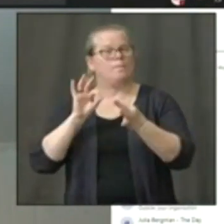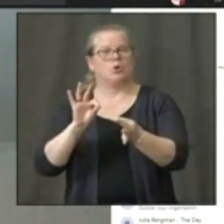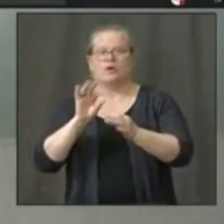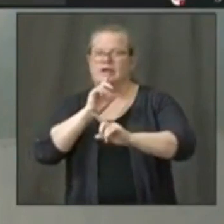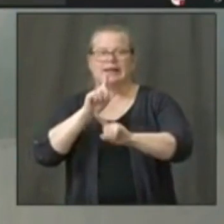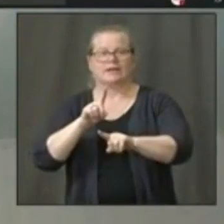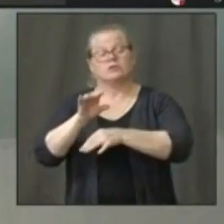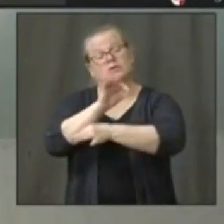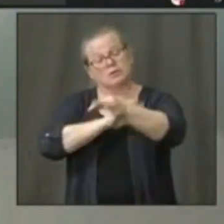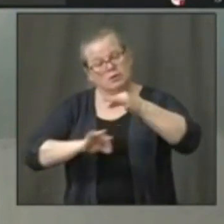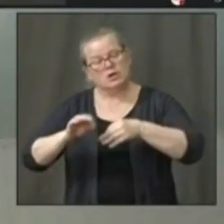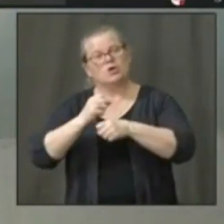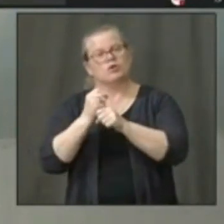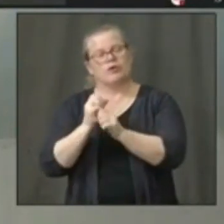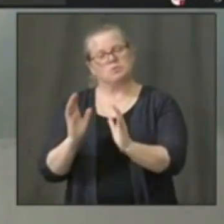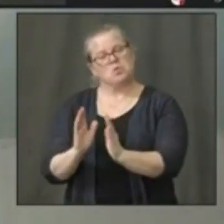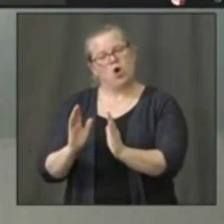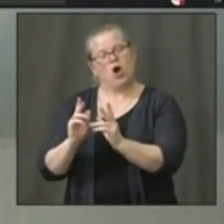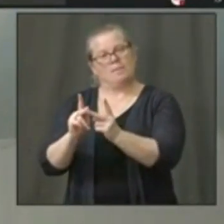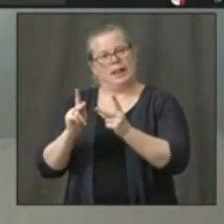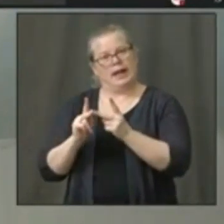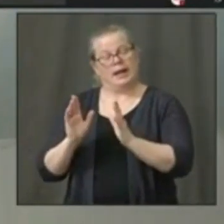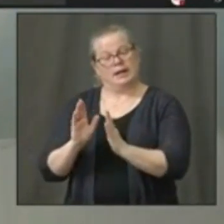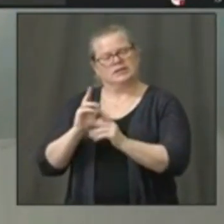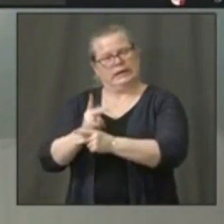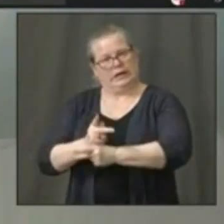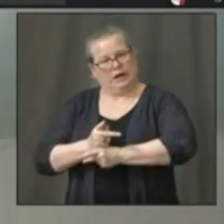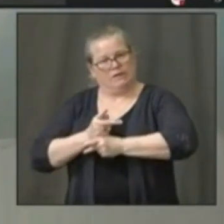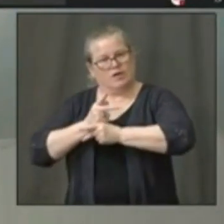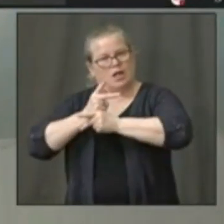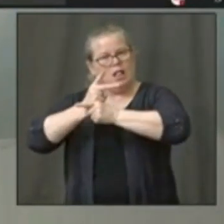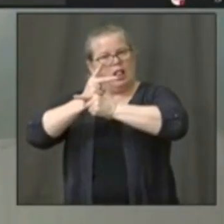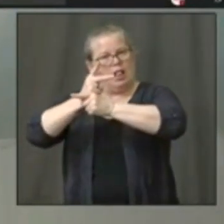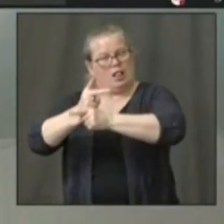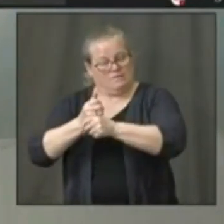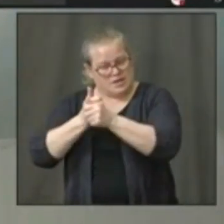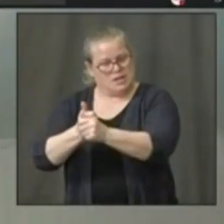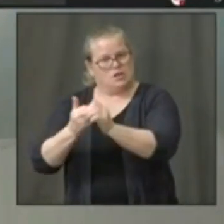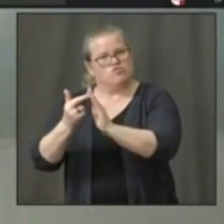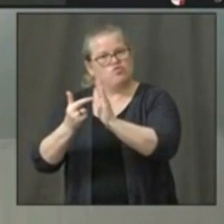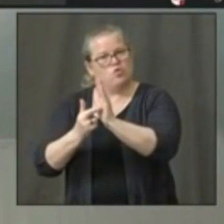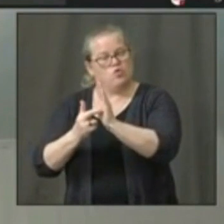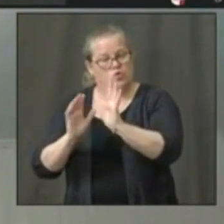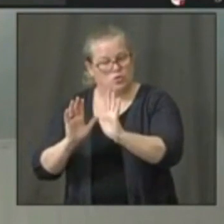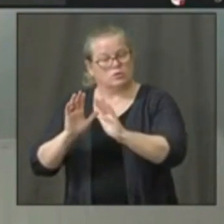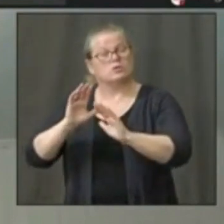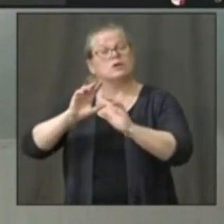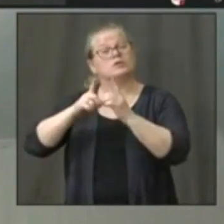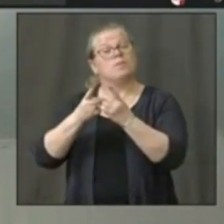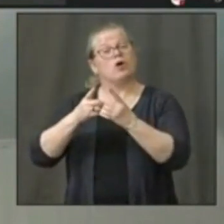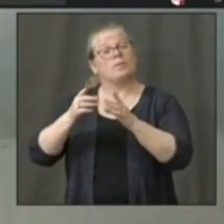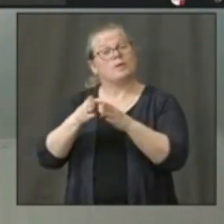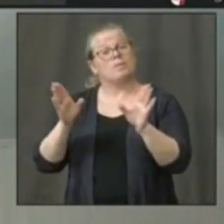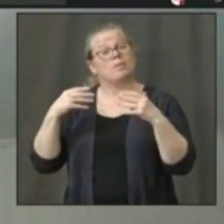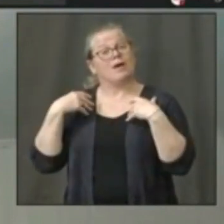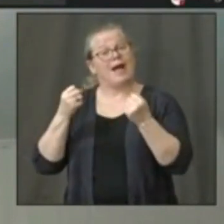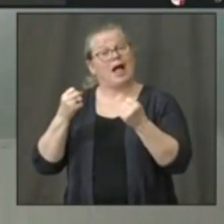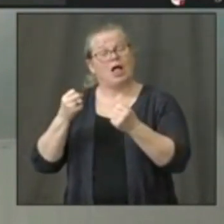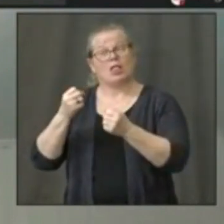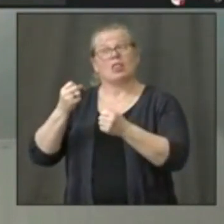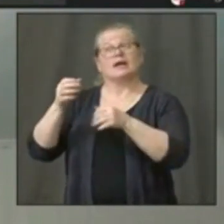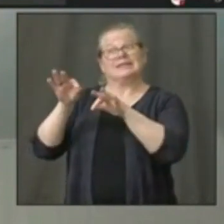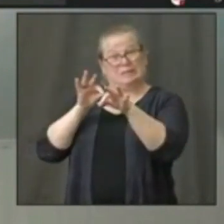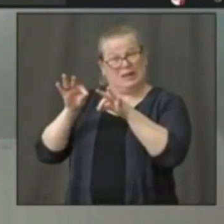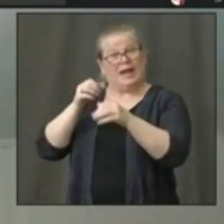small sites that follow really careful public health guidance that Department of Public Health has worked with us with.